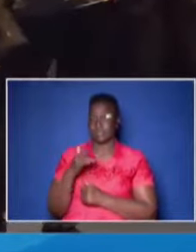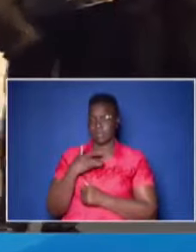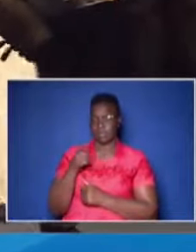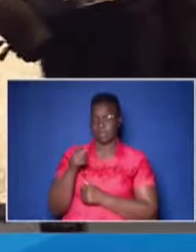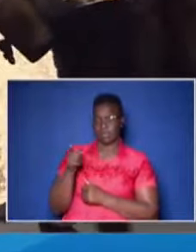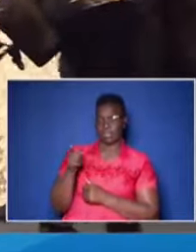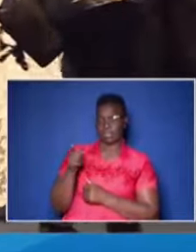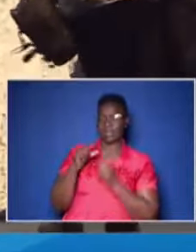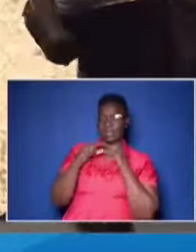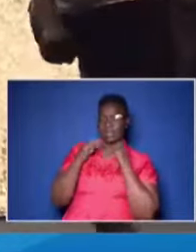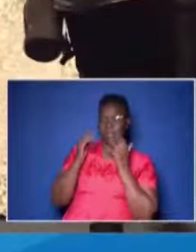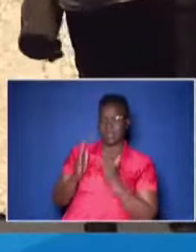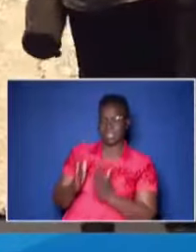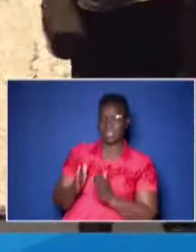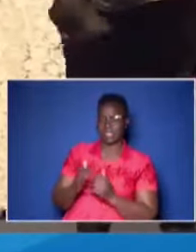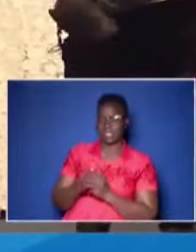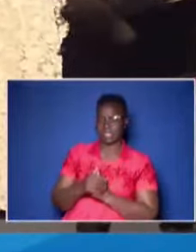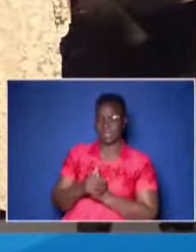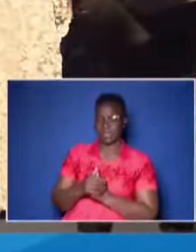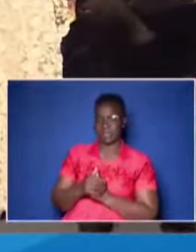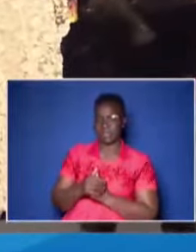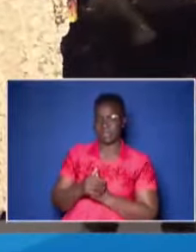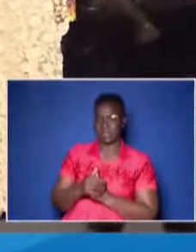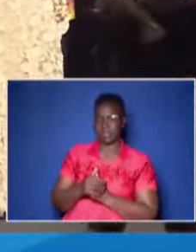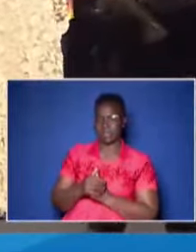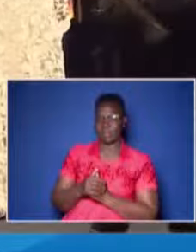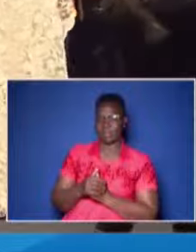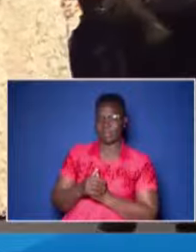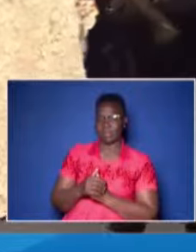it that's why I said great depth